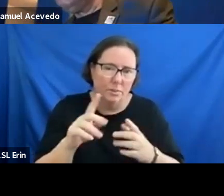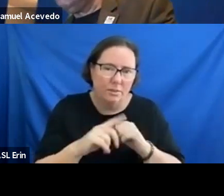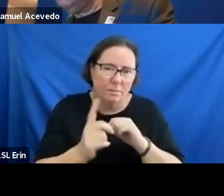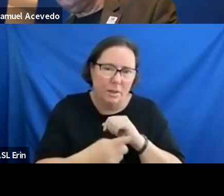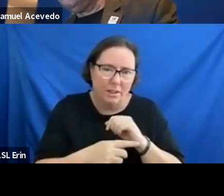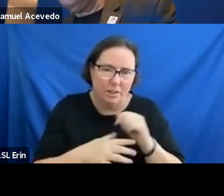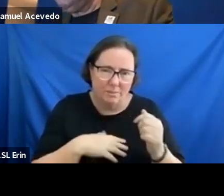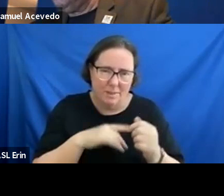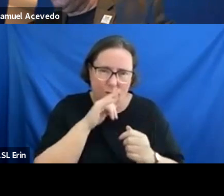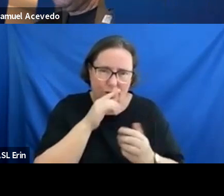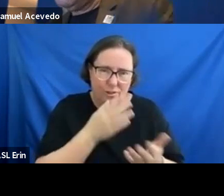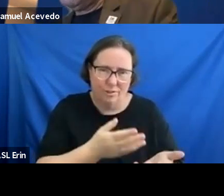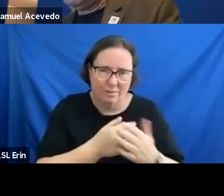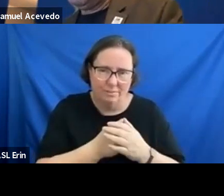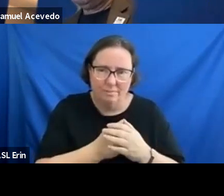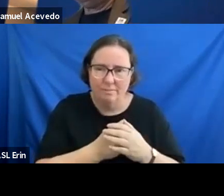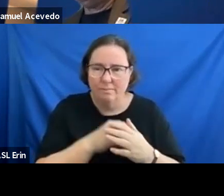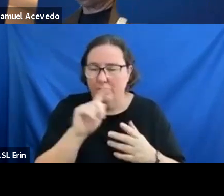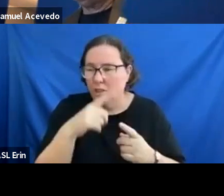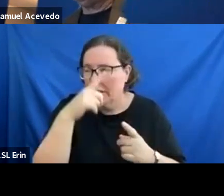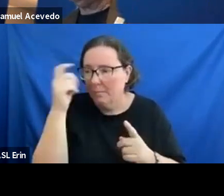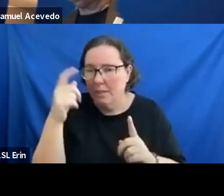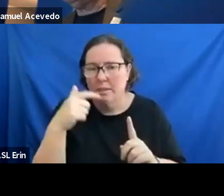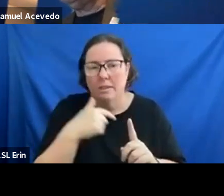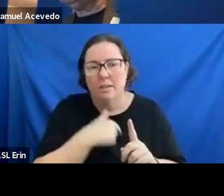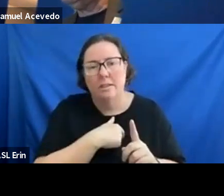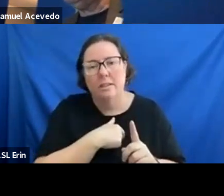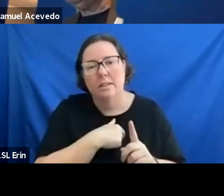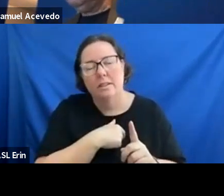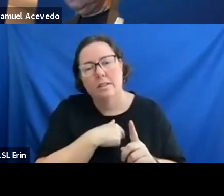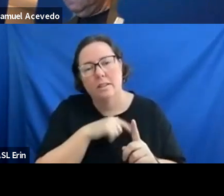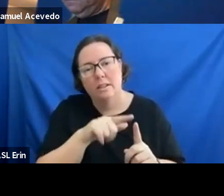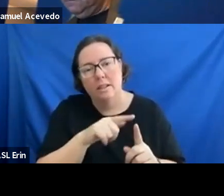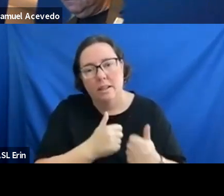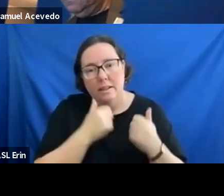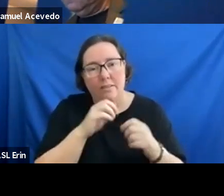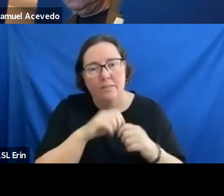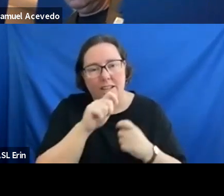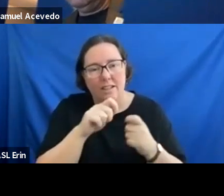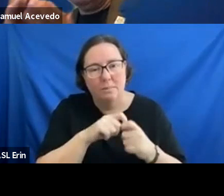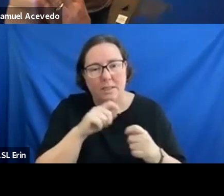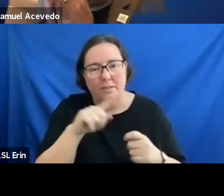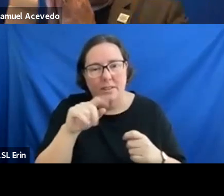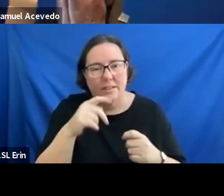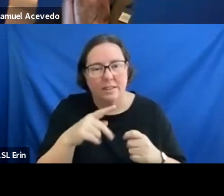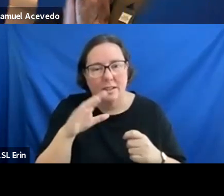children just because they live in a specific zip code.